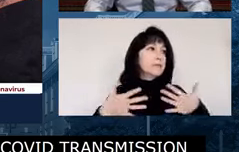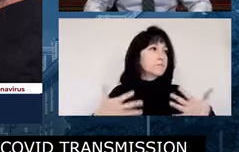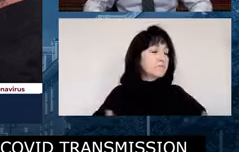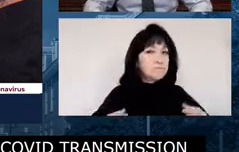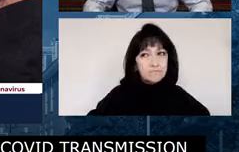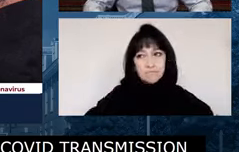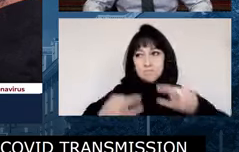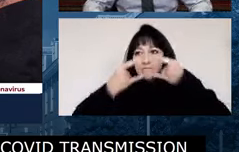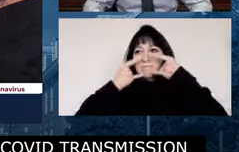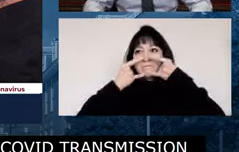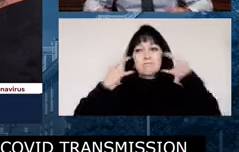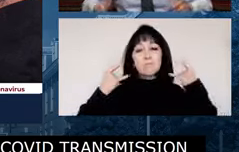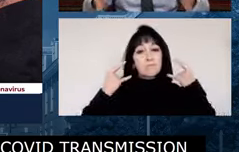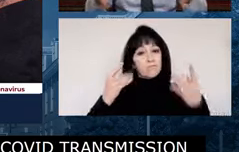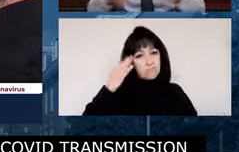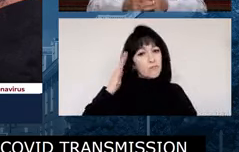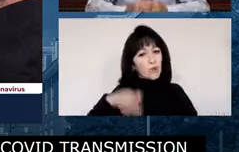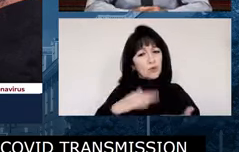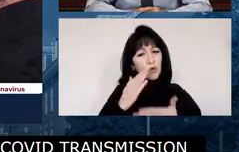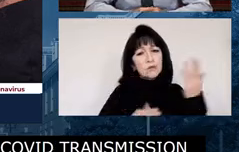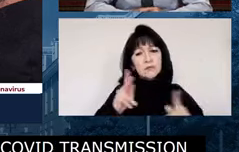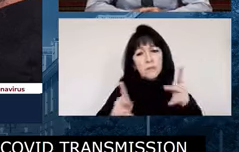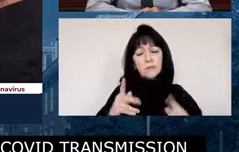but you're thinking about maybe the